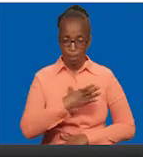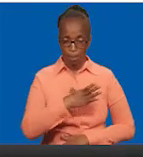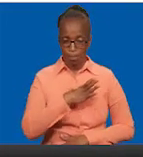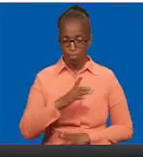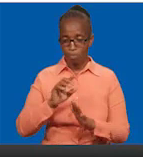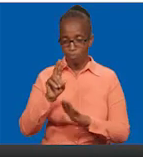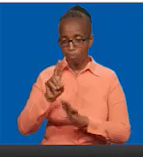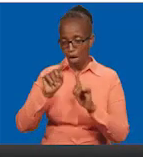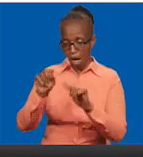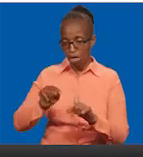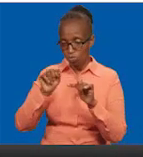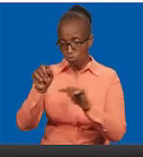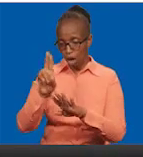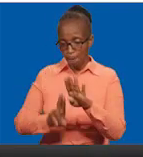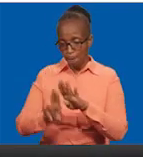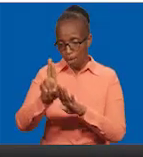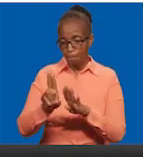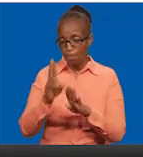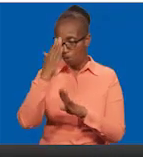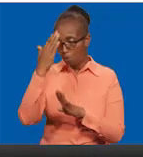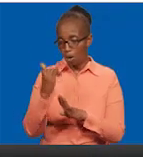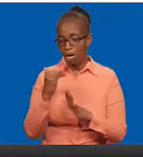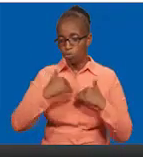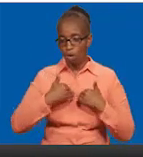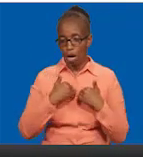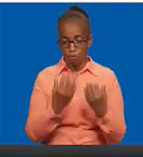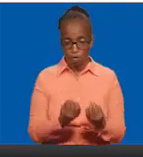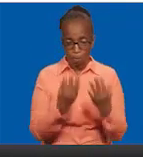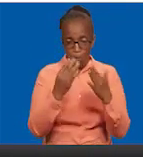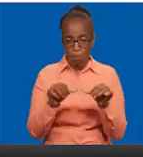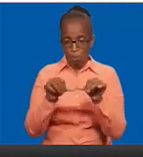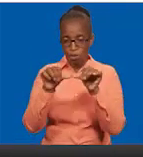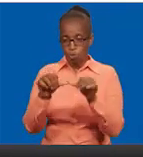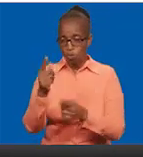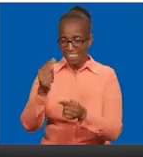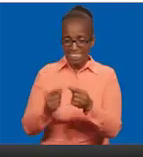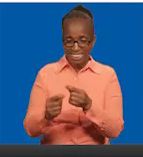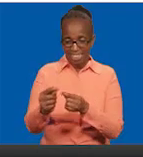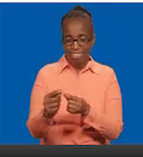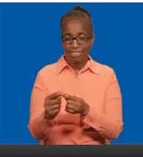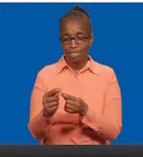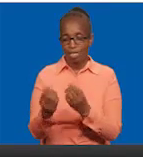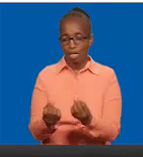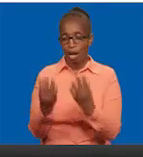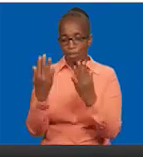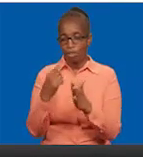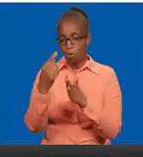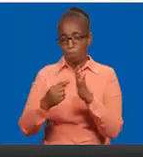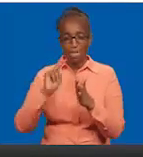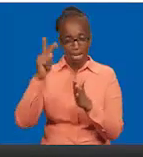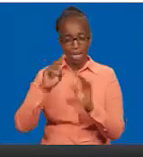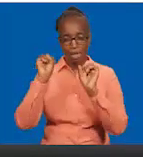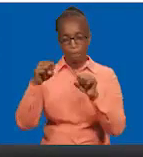you to scale up, to scale, so that you have more and you can trade